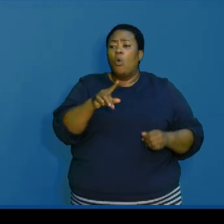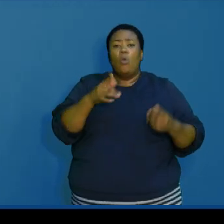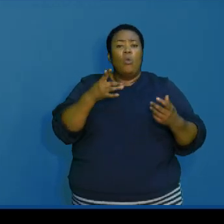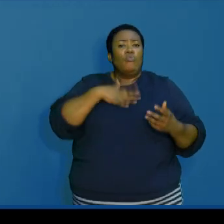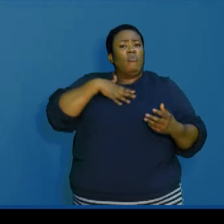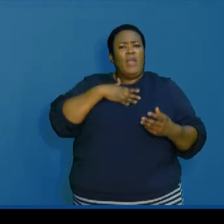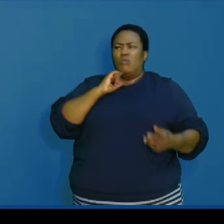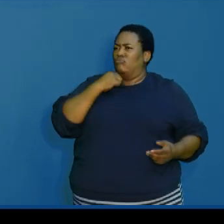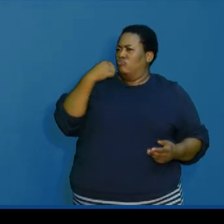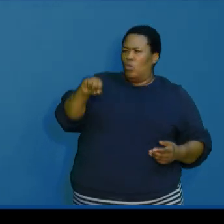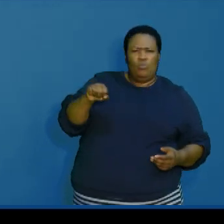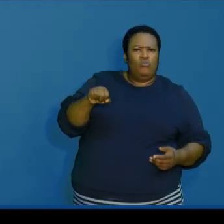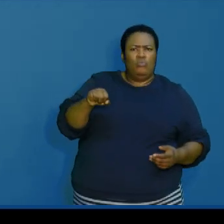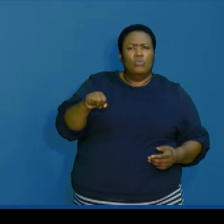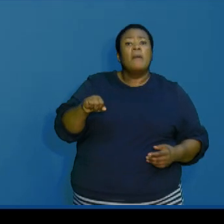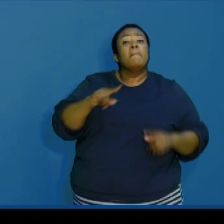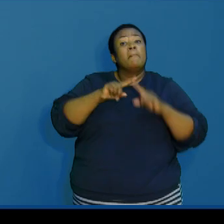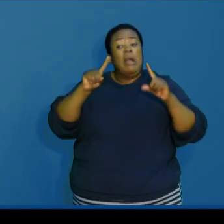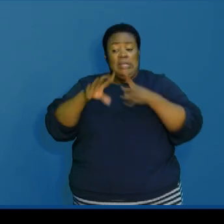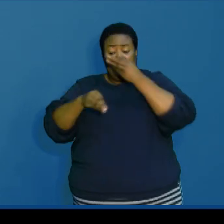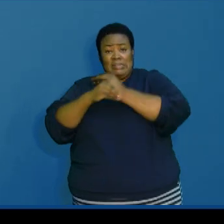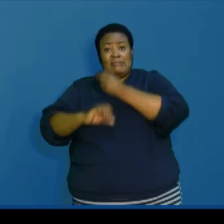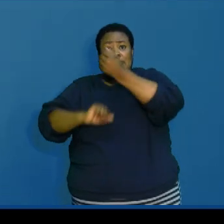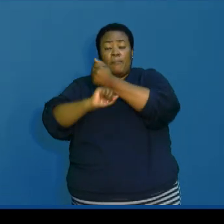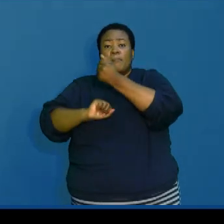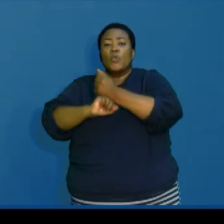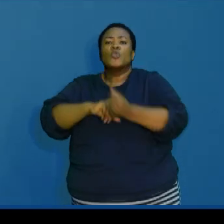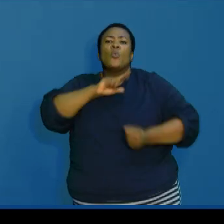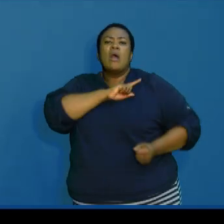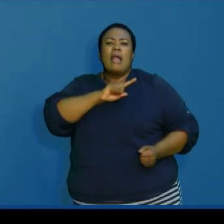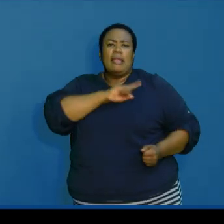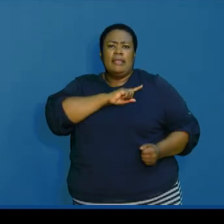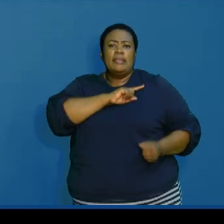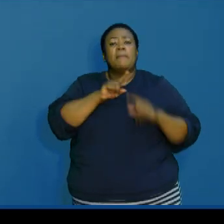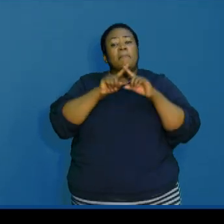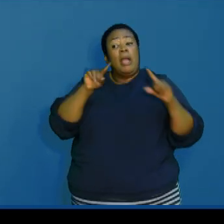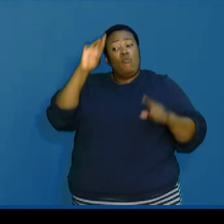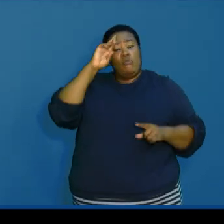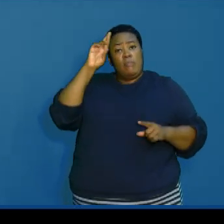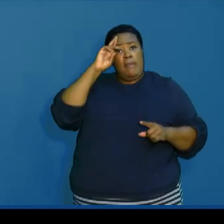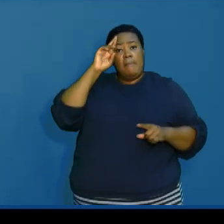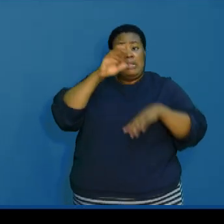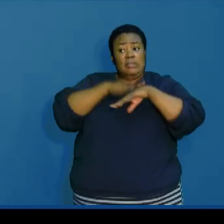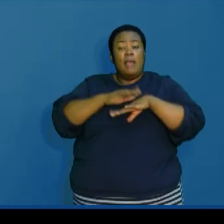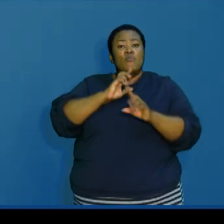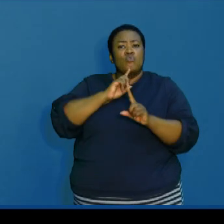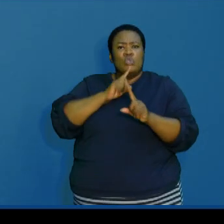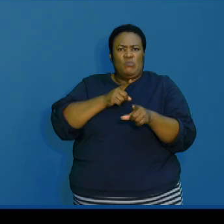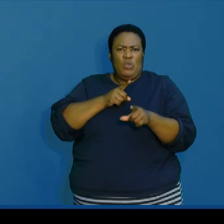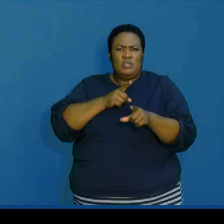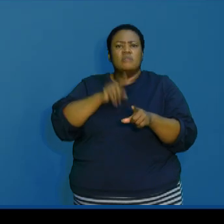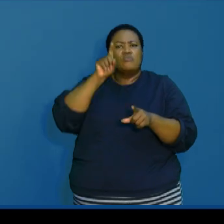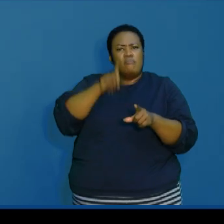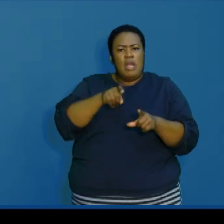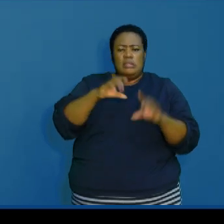the statement. However, remember that when you respond to these questions, you must write a